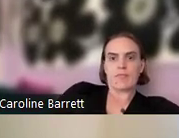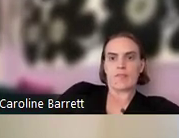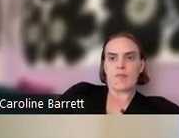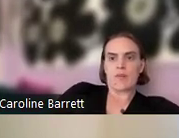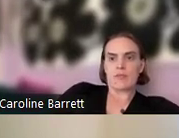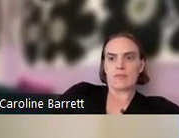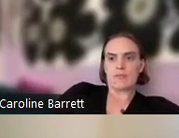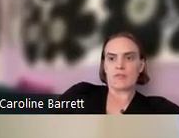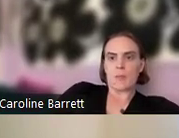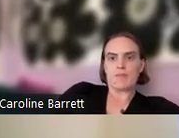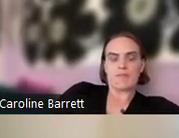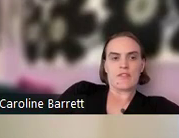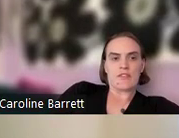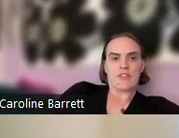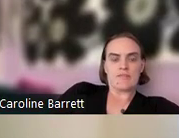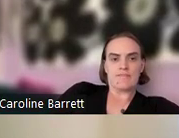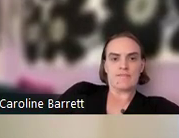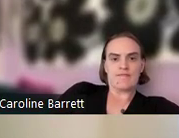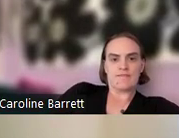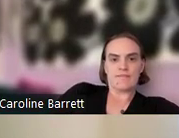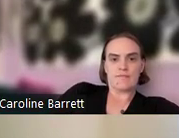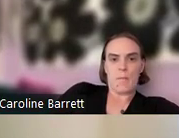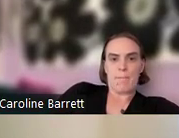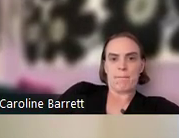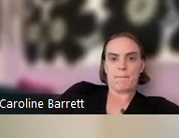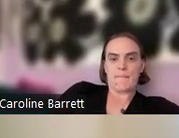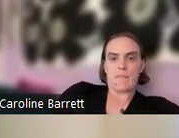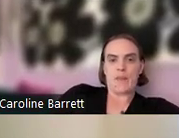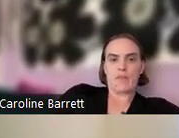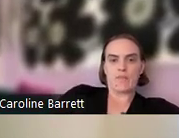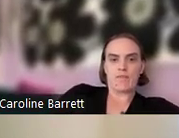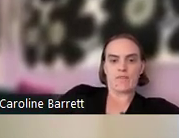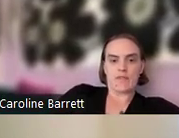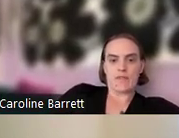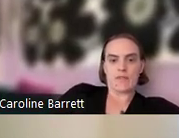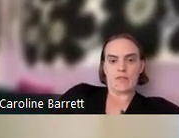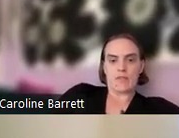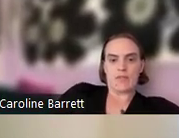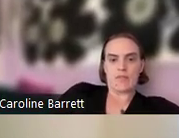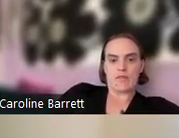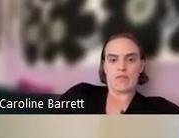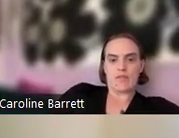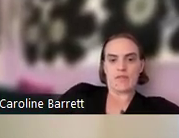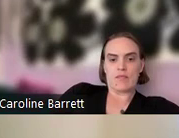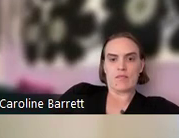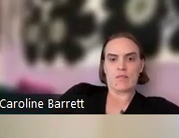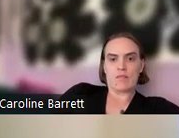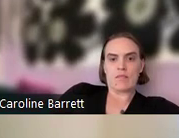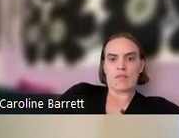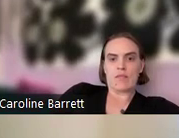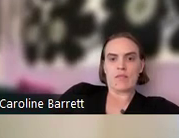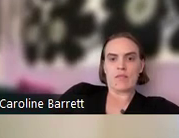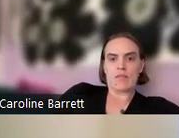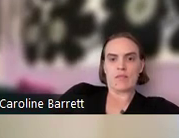and this is a little bit more focused on this virtual listening sessions with providers who are considering being part of the HRSN